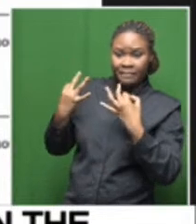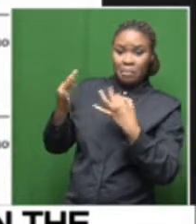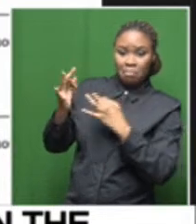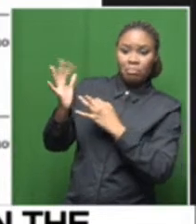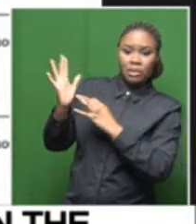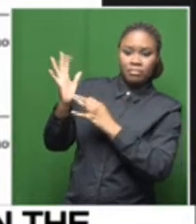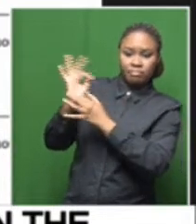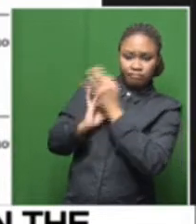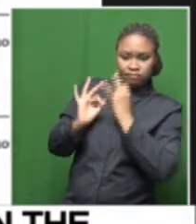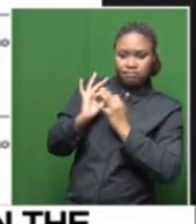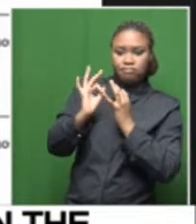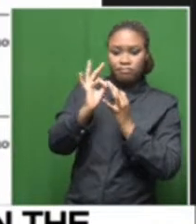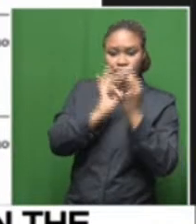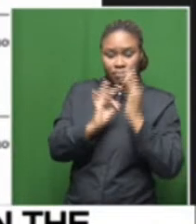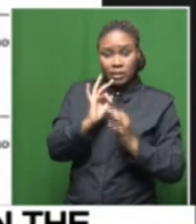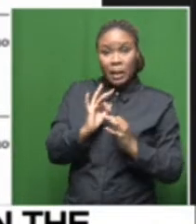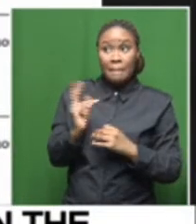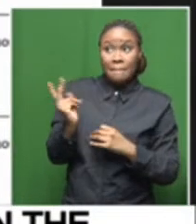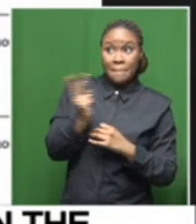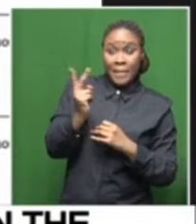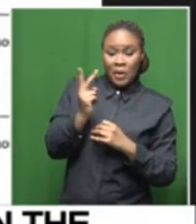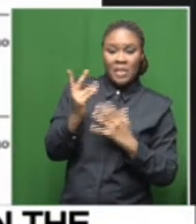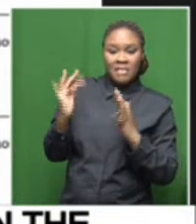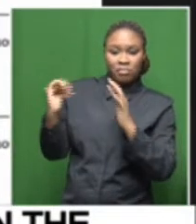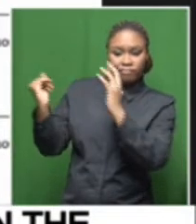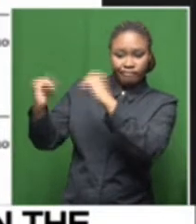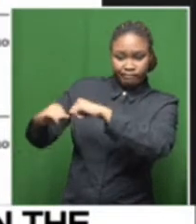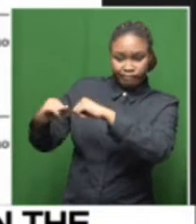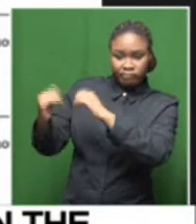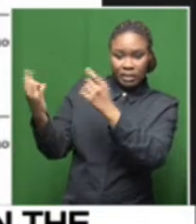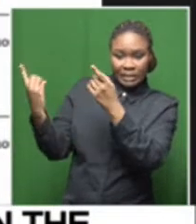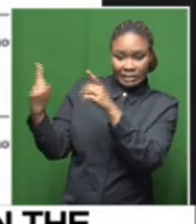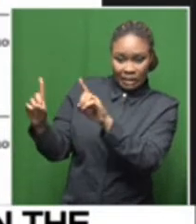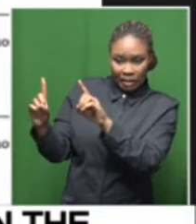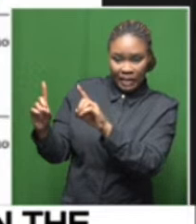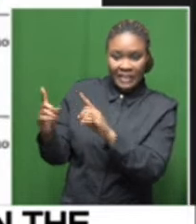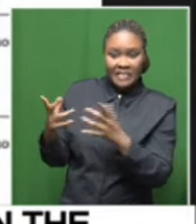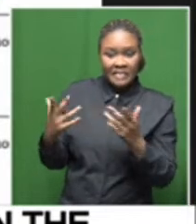an agreement with Johnson & Johnson. As you know, currently,